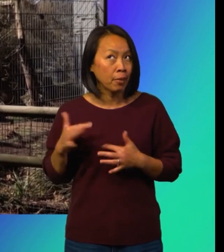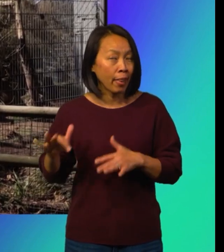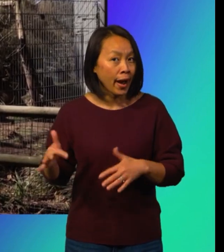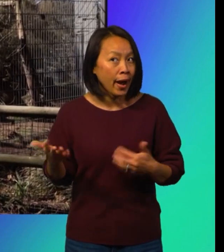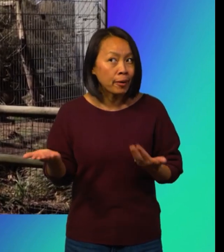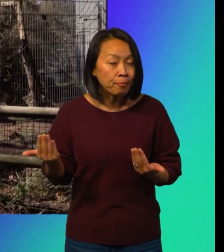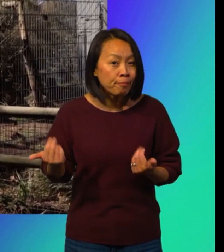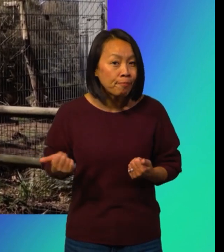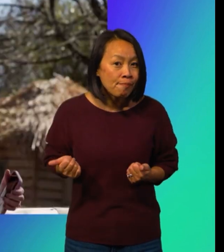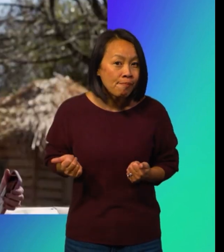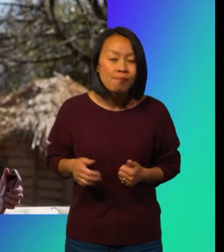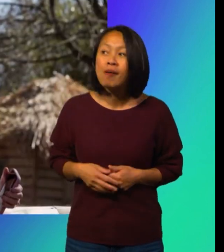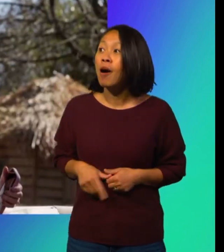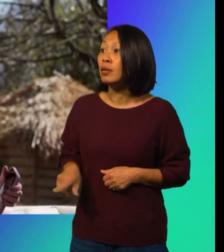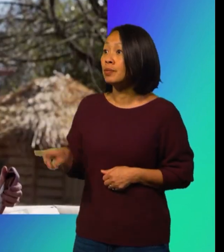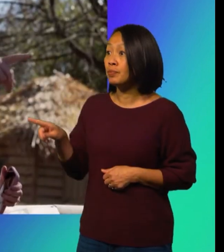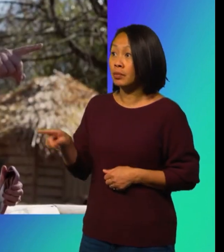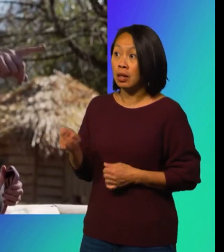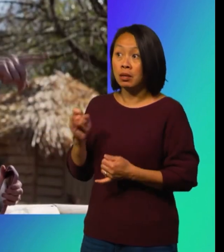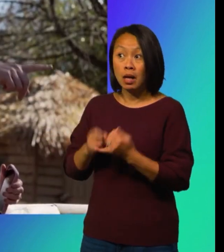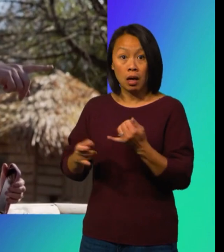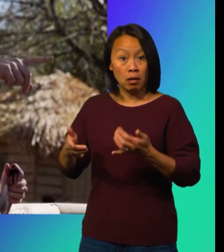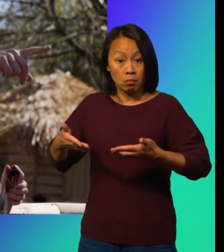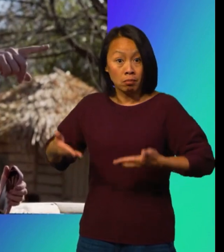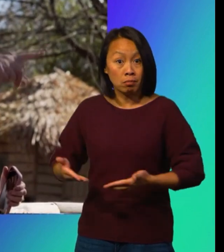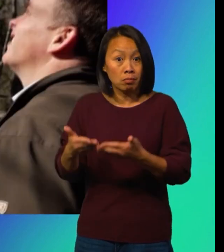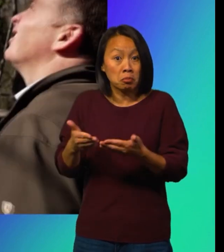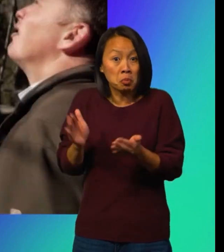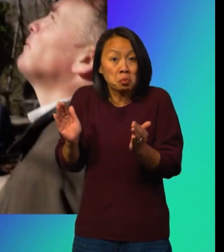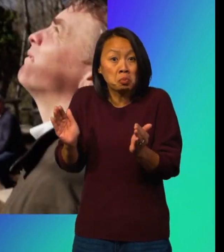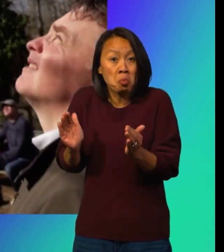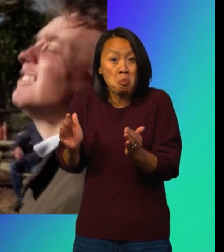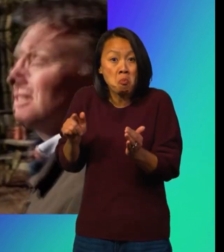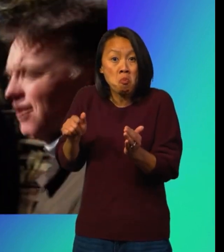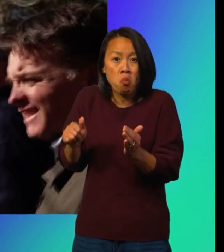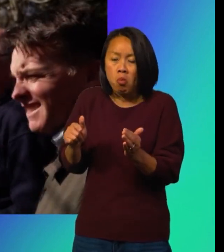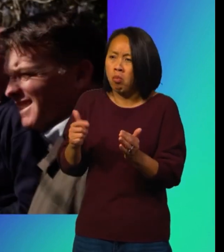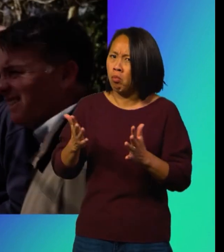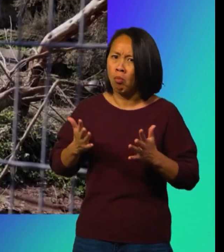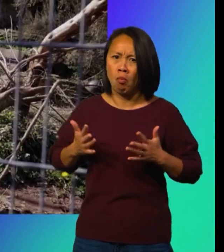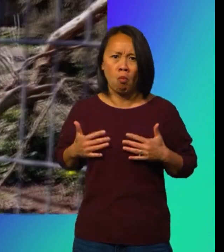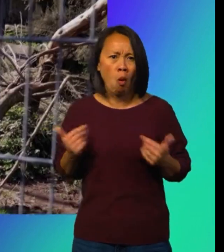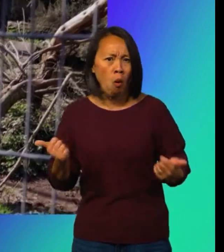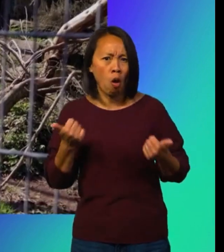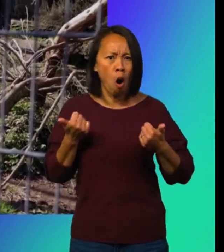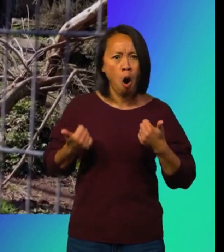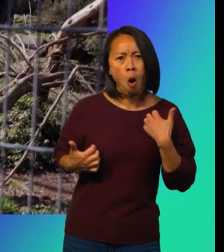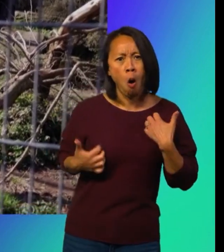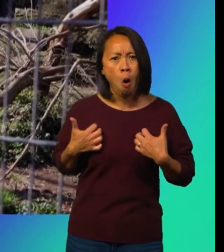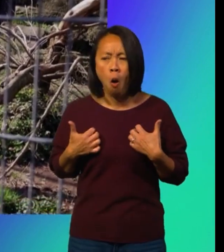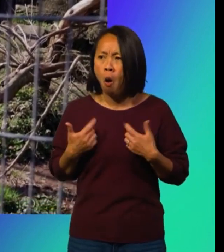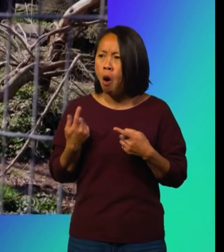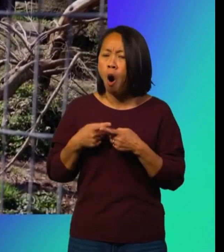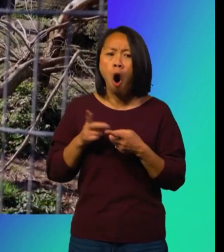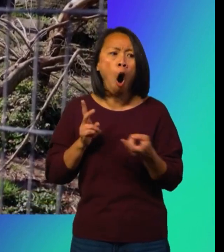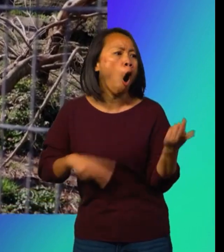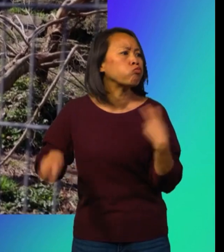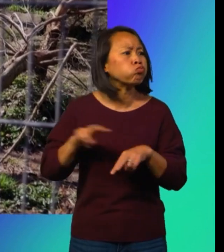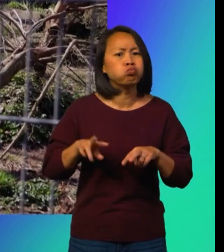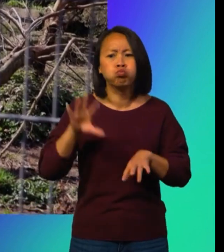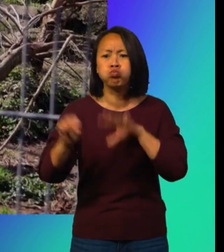had consistent, healthy meals and hasn't had to experience the struggle of hunting for her own